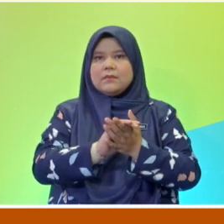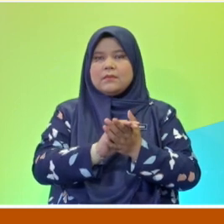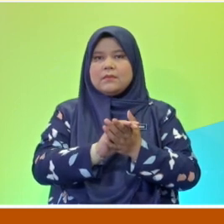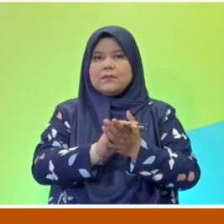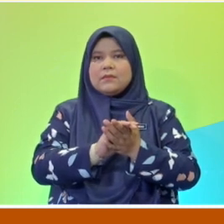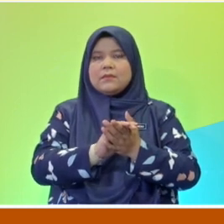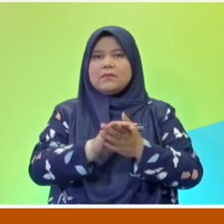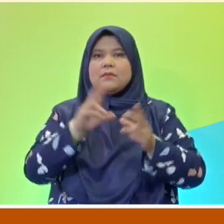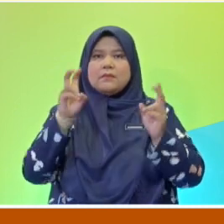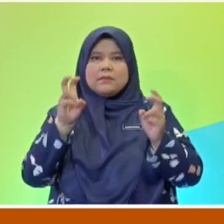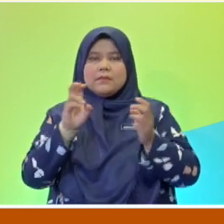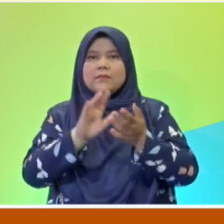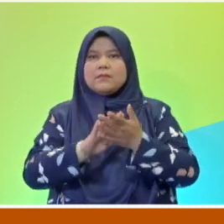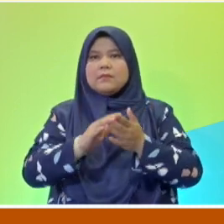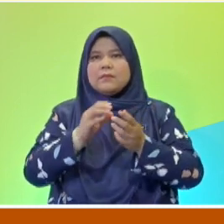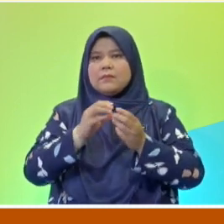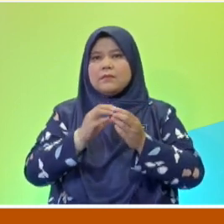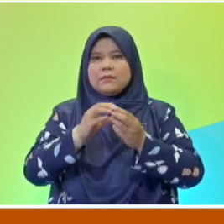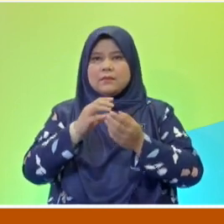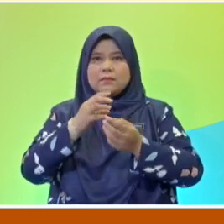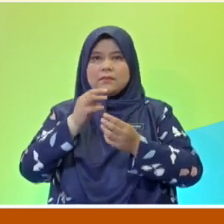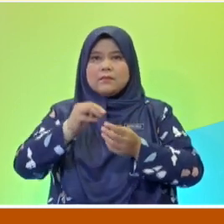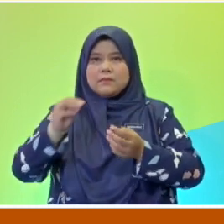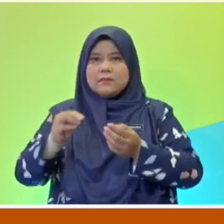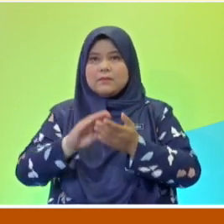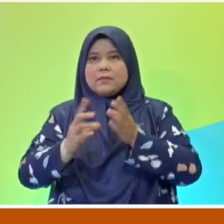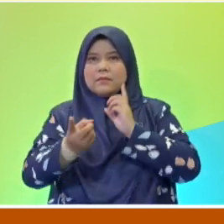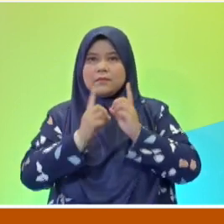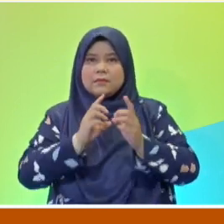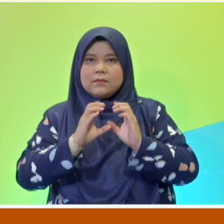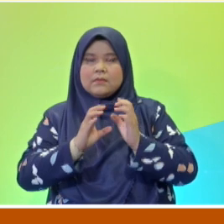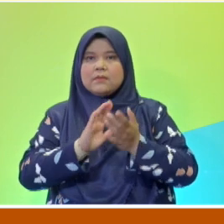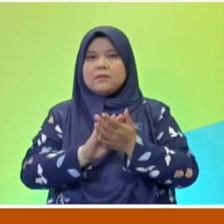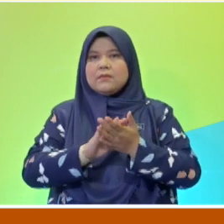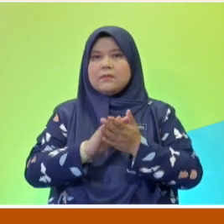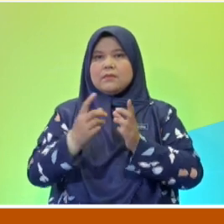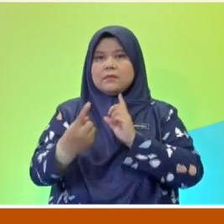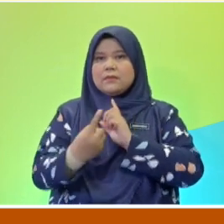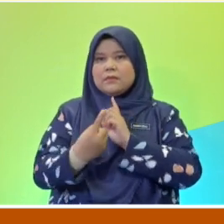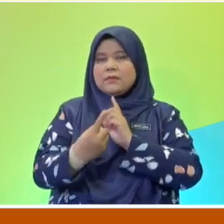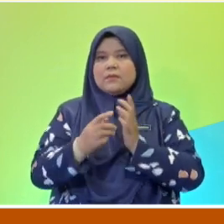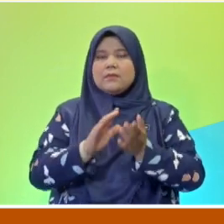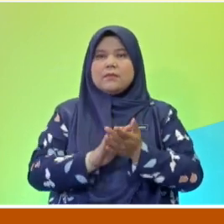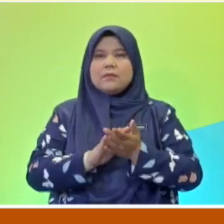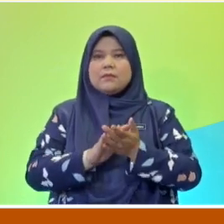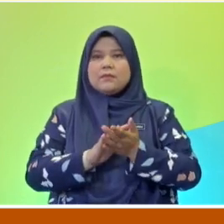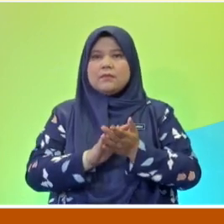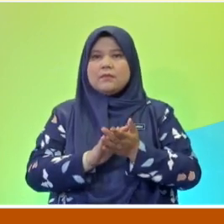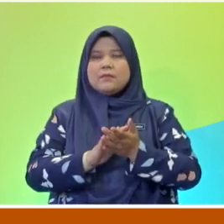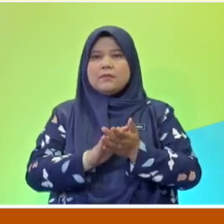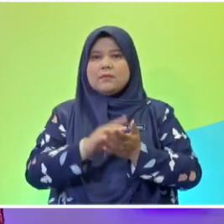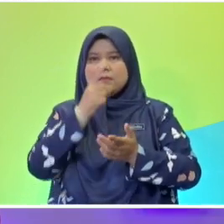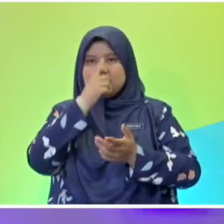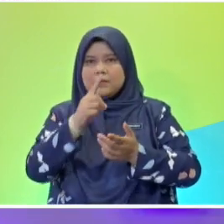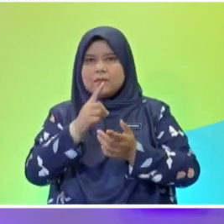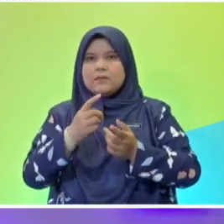the students to be able to communicate with each other, to be well versed with literacy, as well as to enable